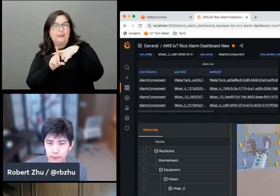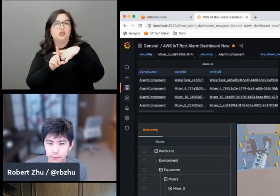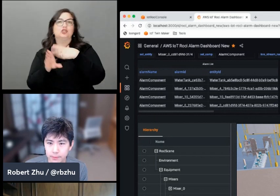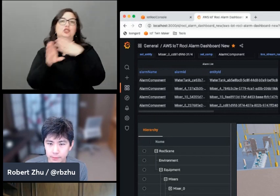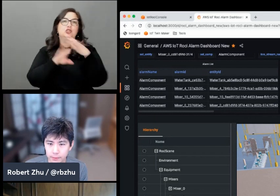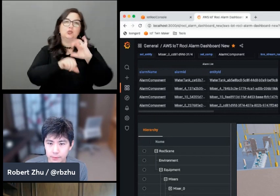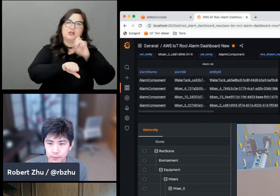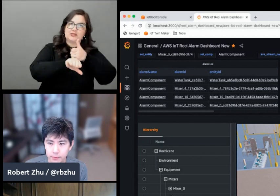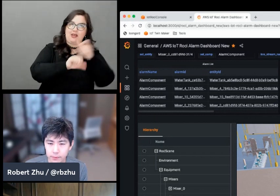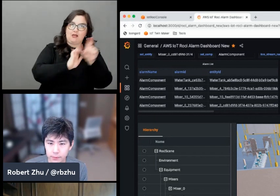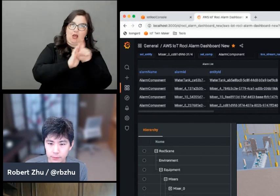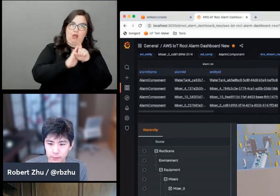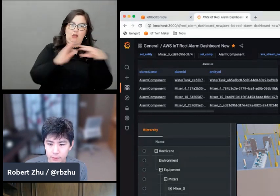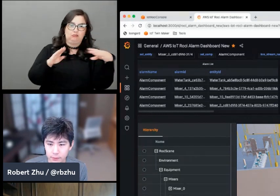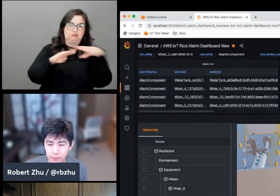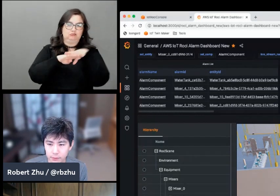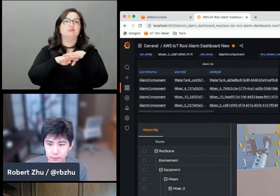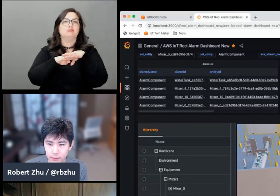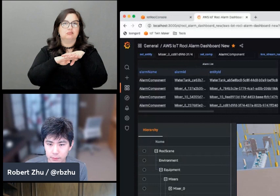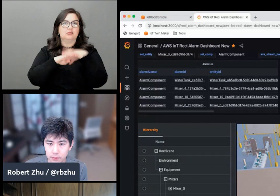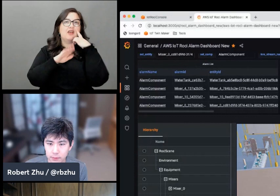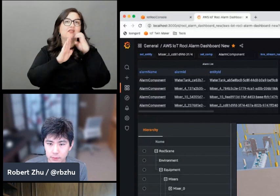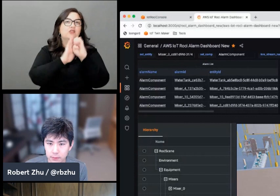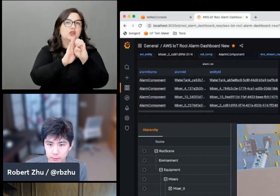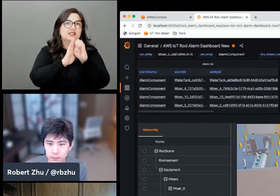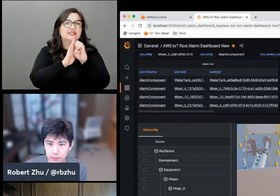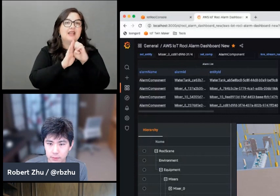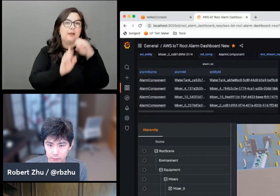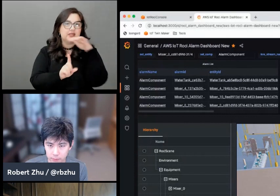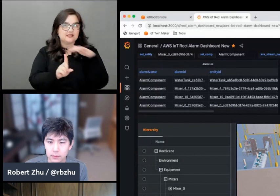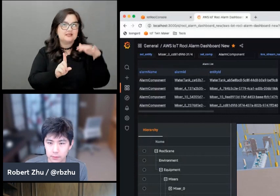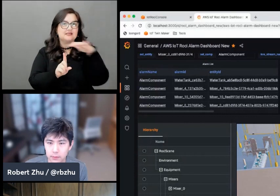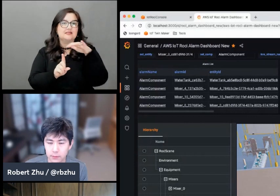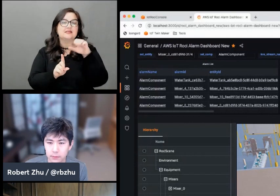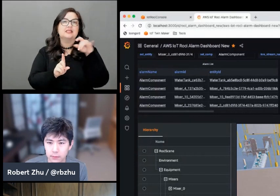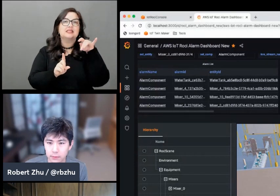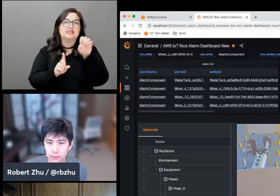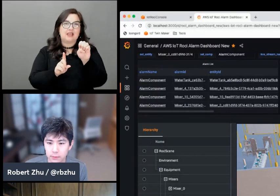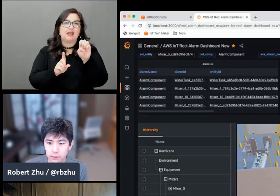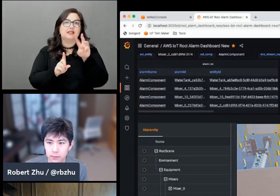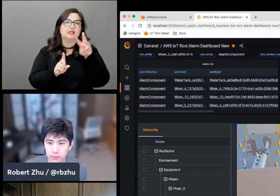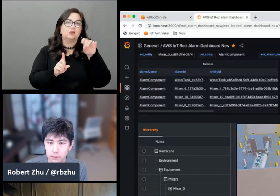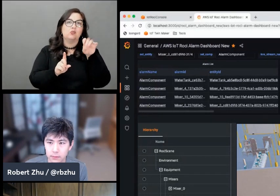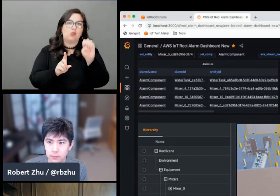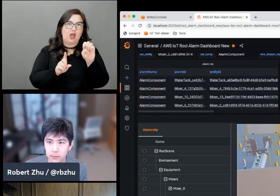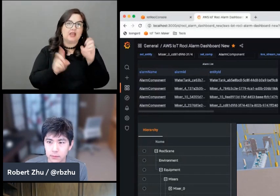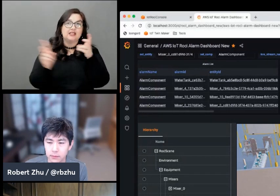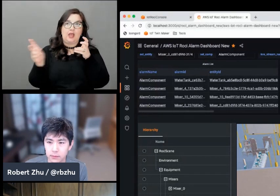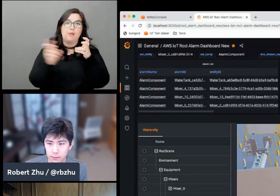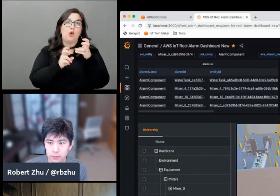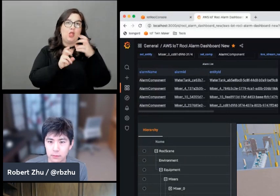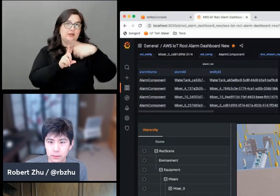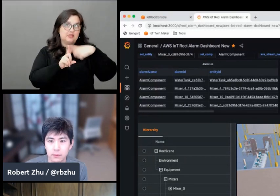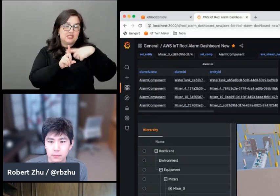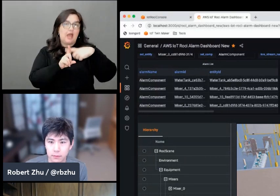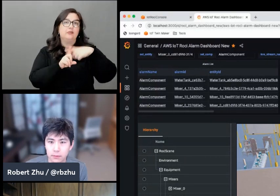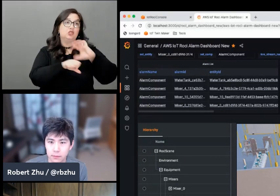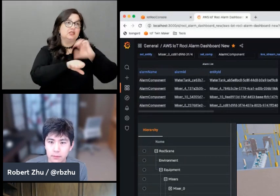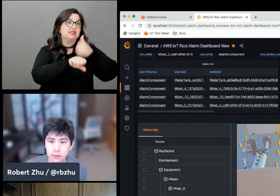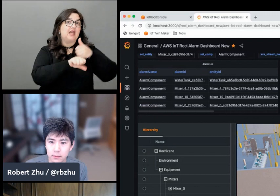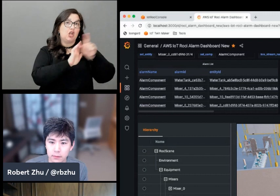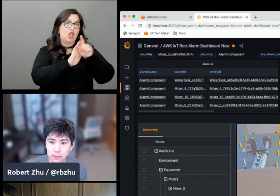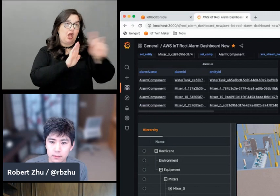And so for example, in SiteWise, you can do that. You can pull in the temperature reading, set alarm based on